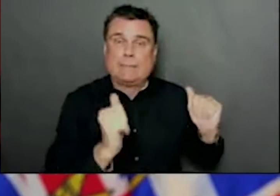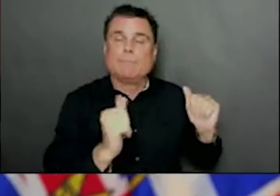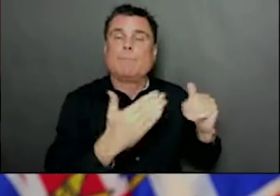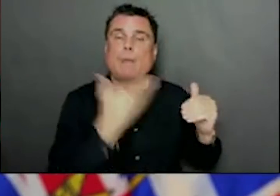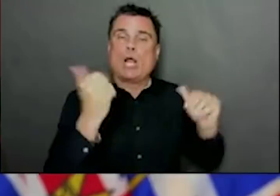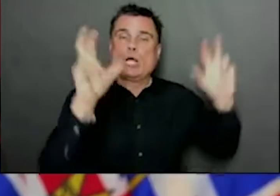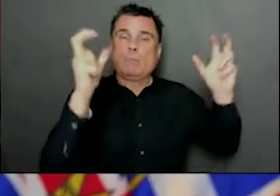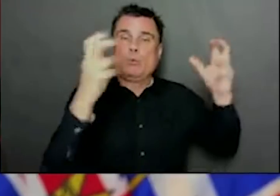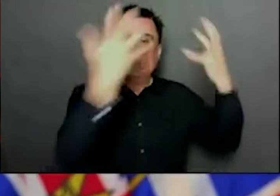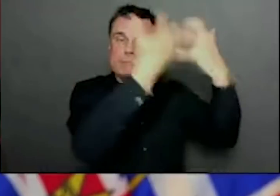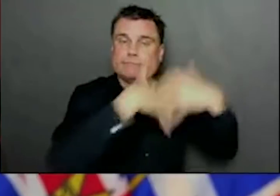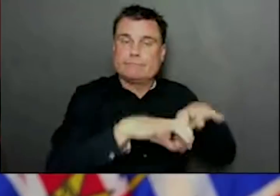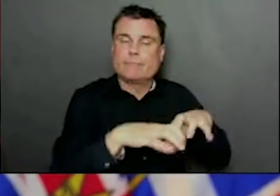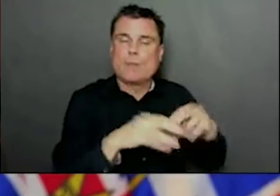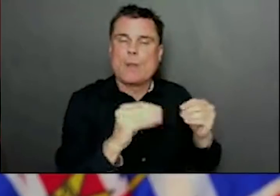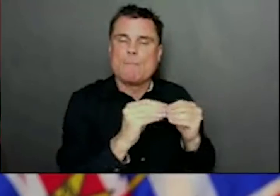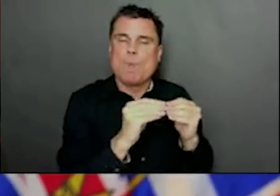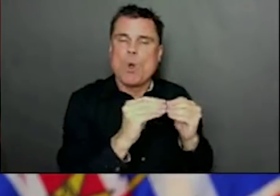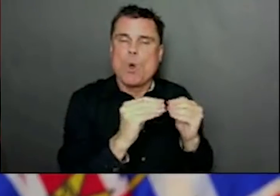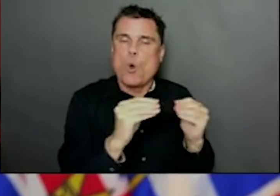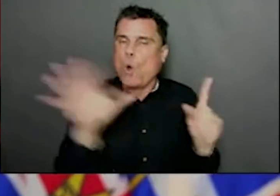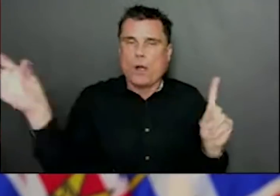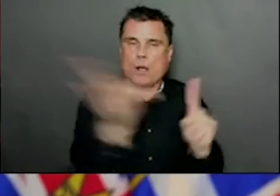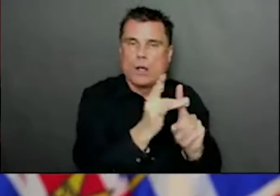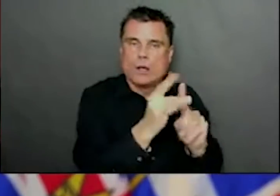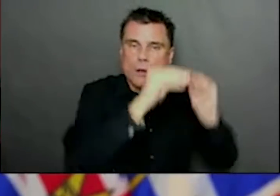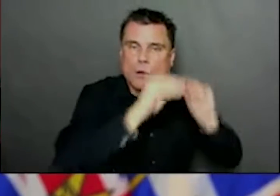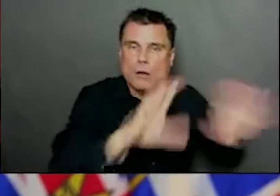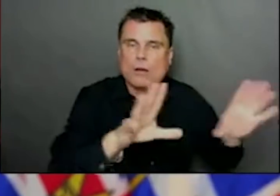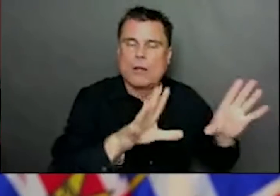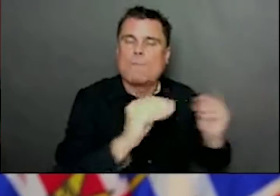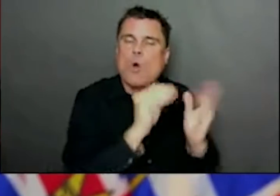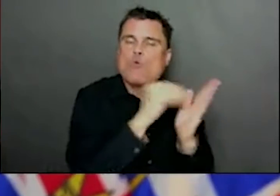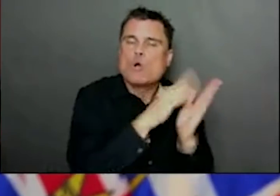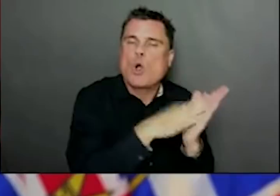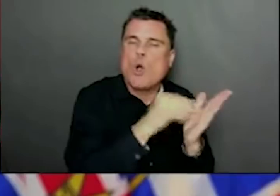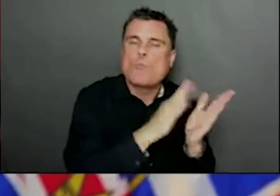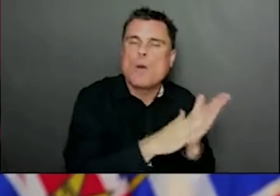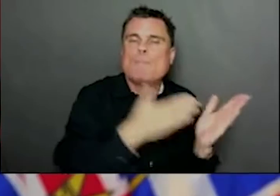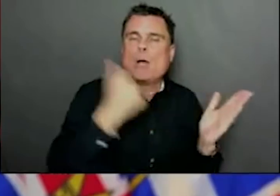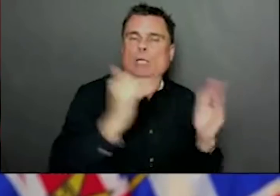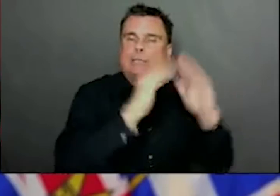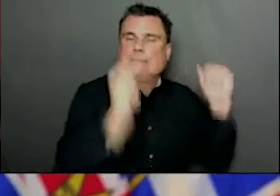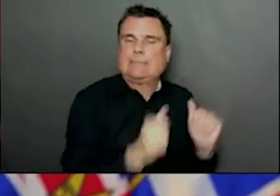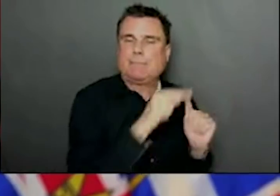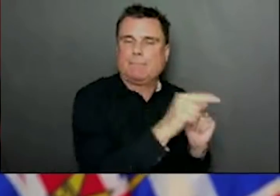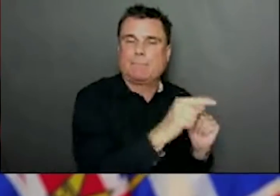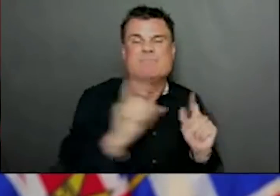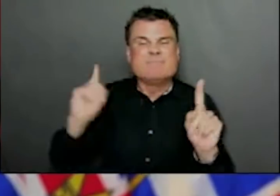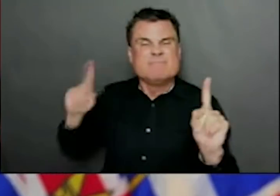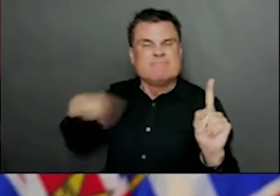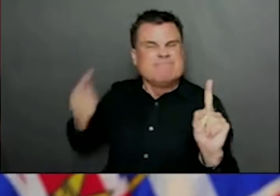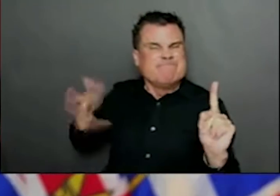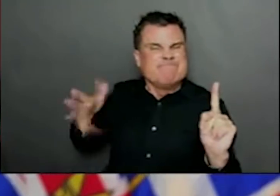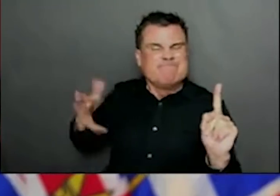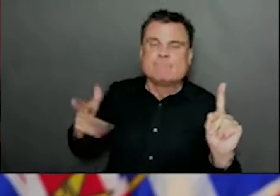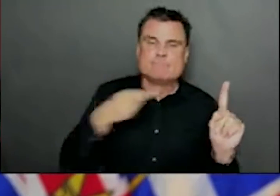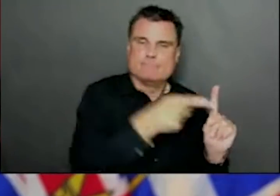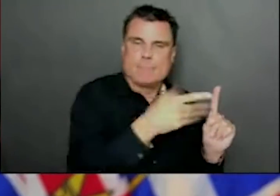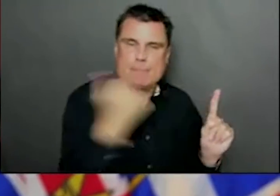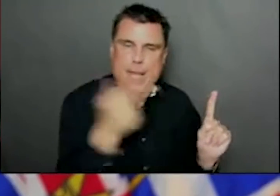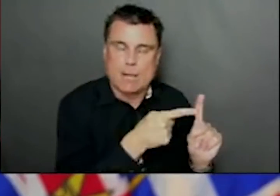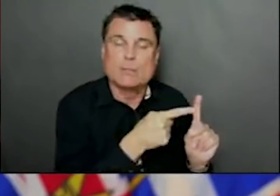automatically reporting lab-confirmed cases from the previous day, plus reconciling with the health authority